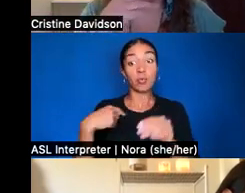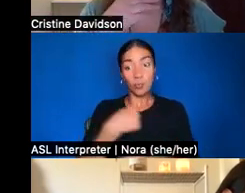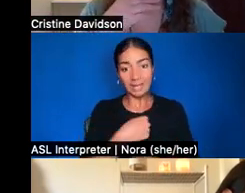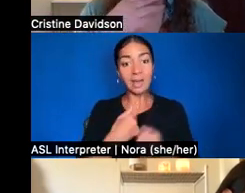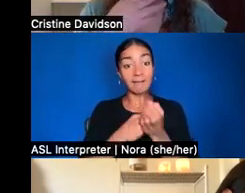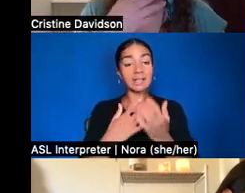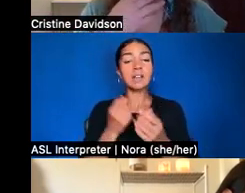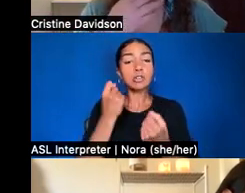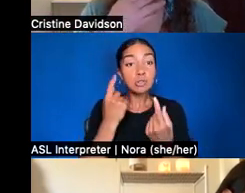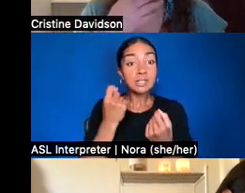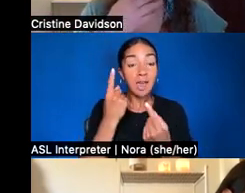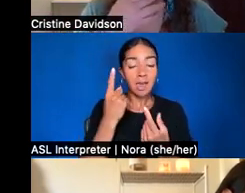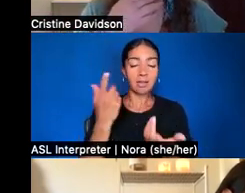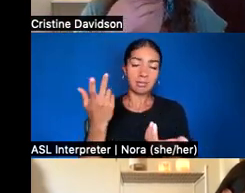Okay.